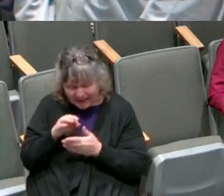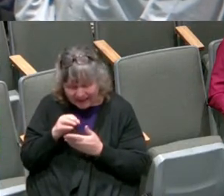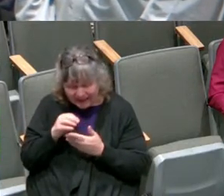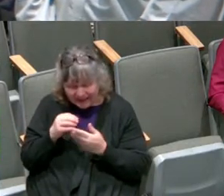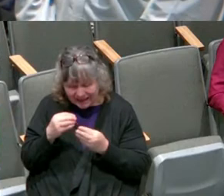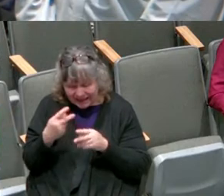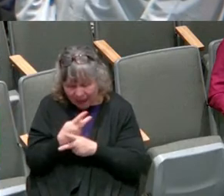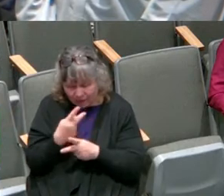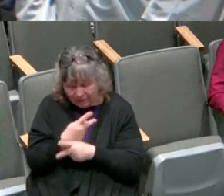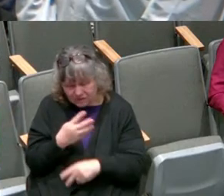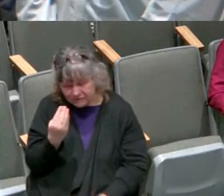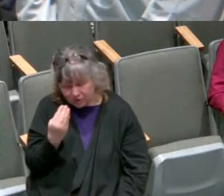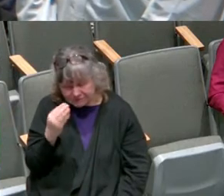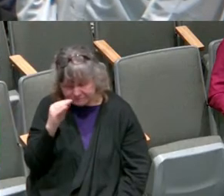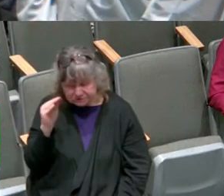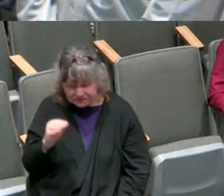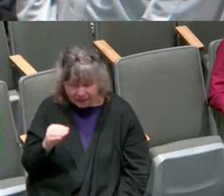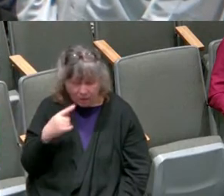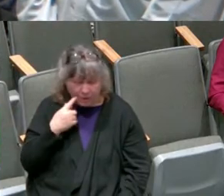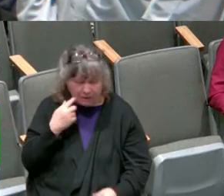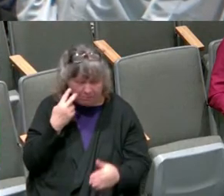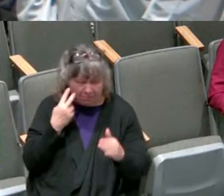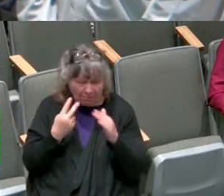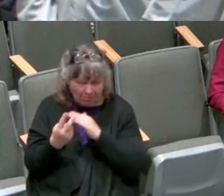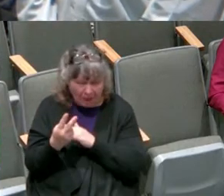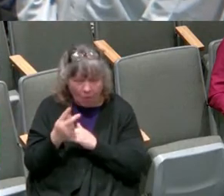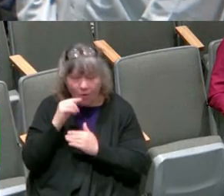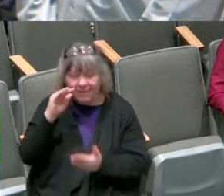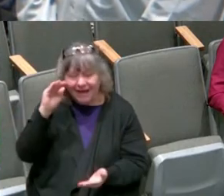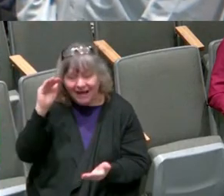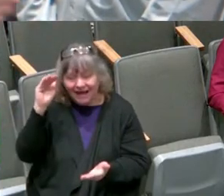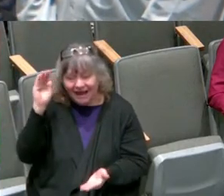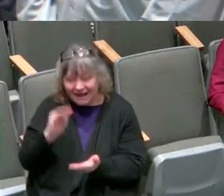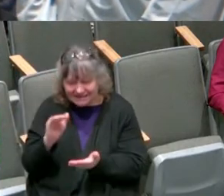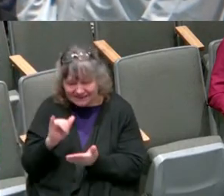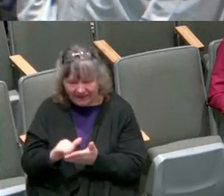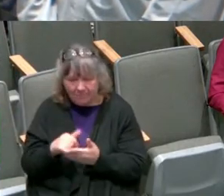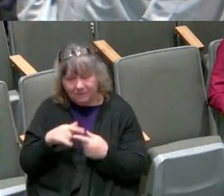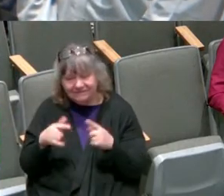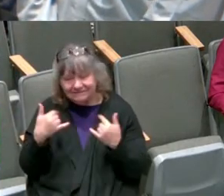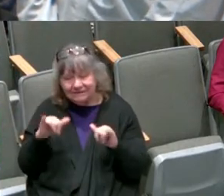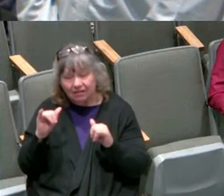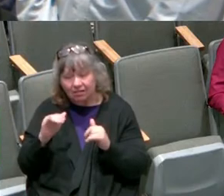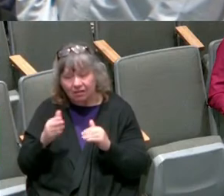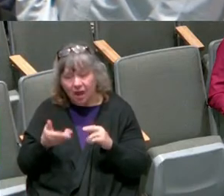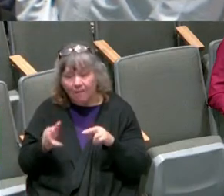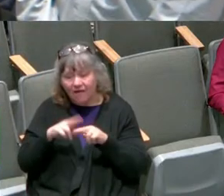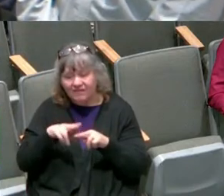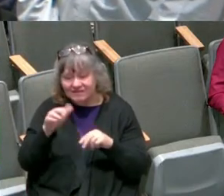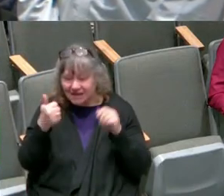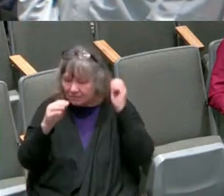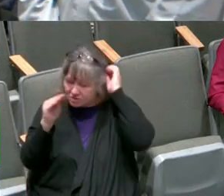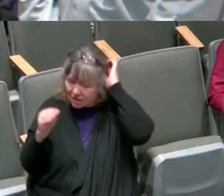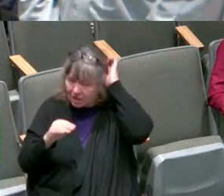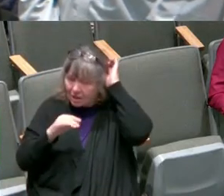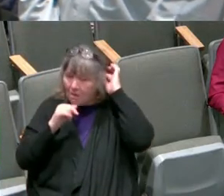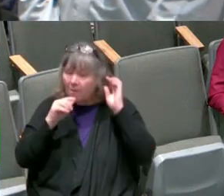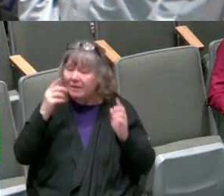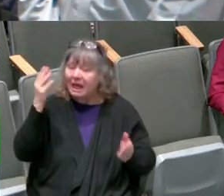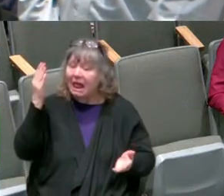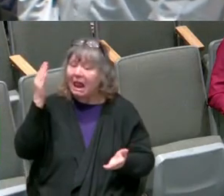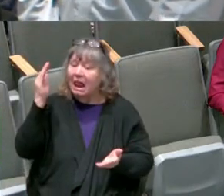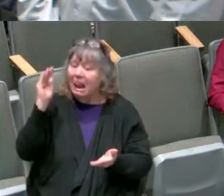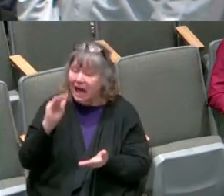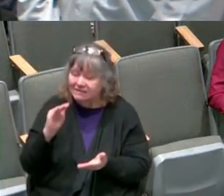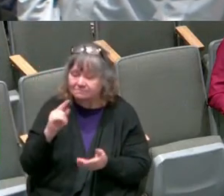and we anticipate it's going to be something less than that although still above 10 so it's getting closer to 10 but